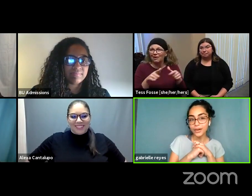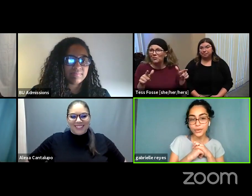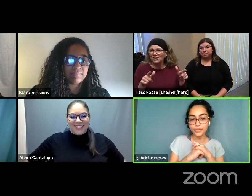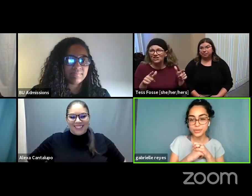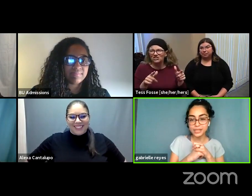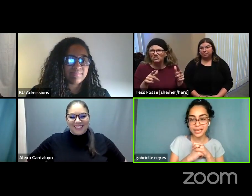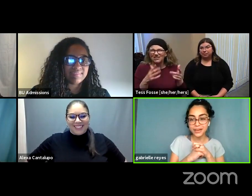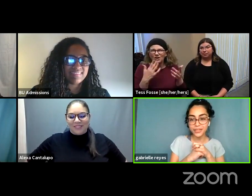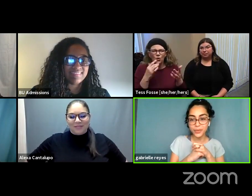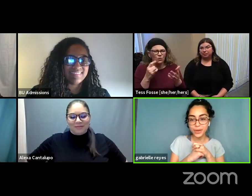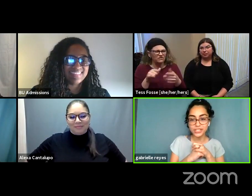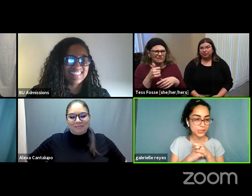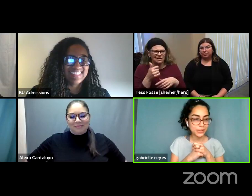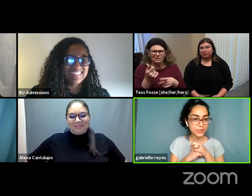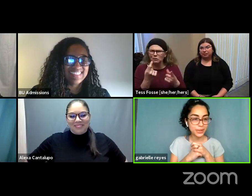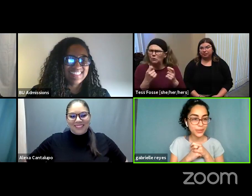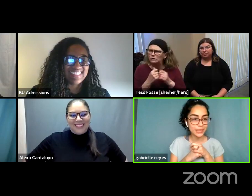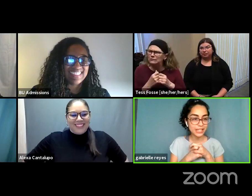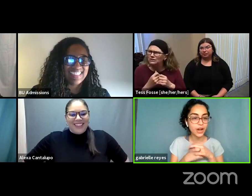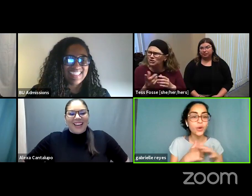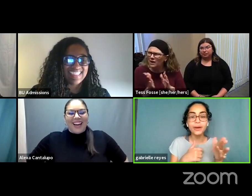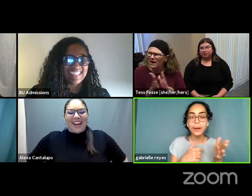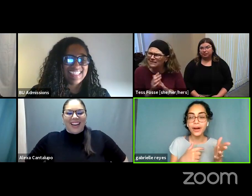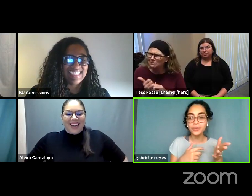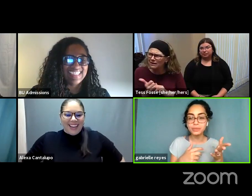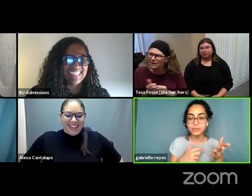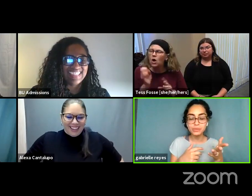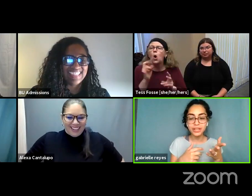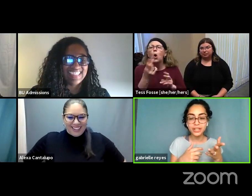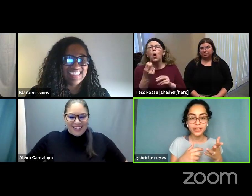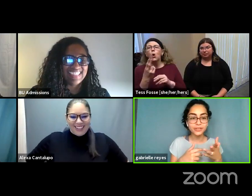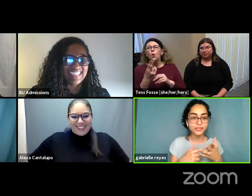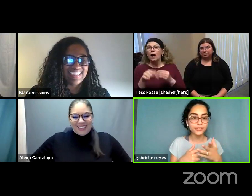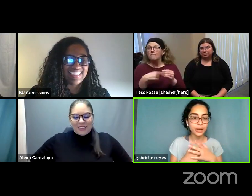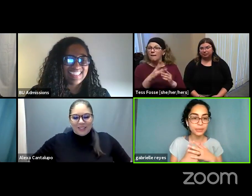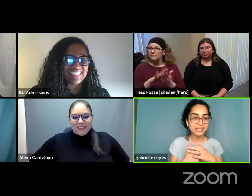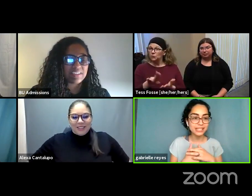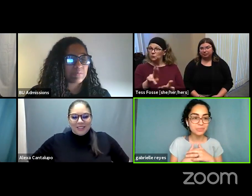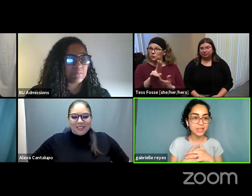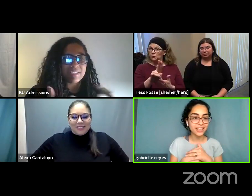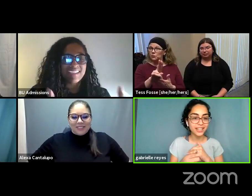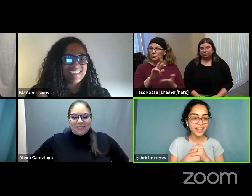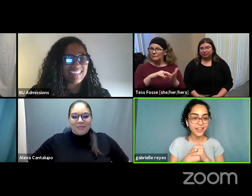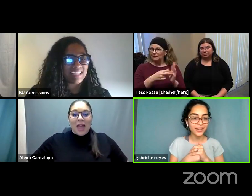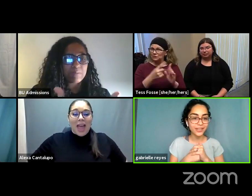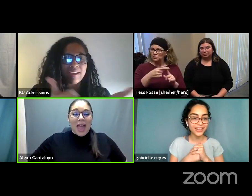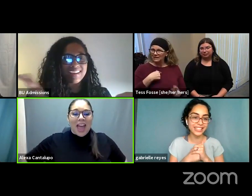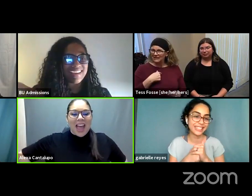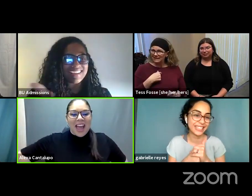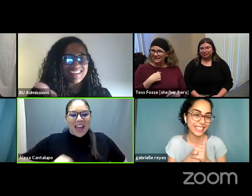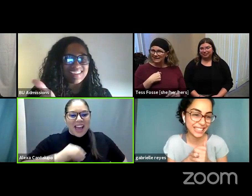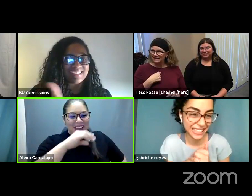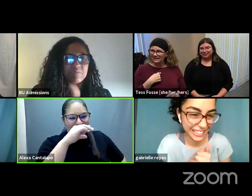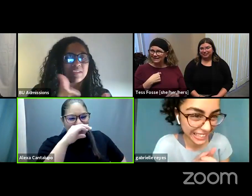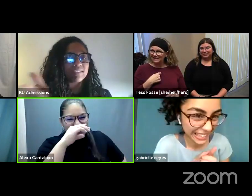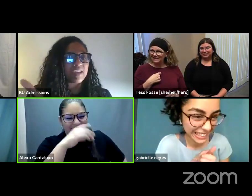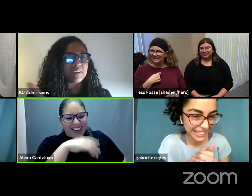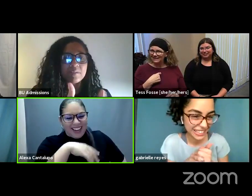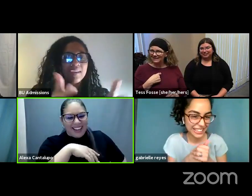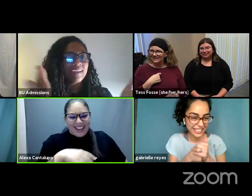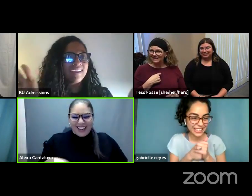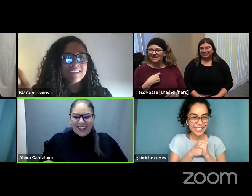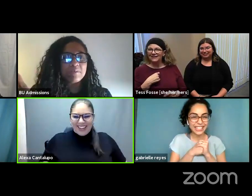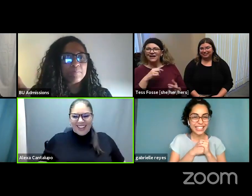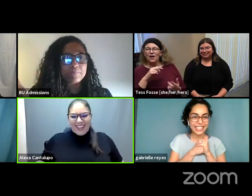I don't know if there was any other question. Was there another question? Oh, about Bloomsburg, of what it means to me? Yeah. Well,